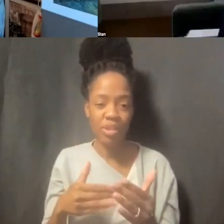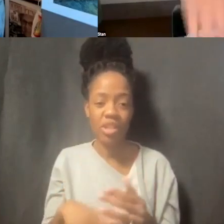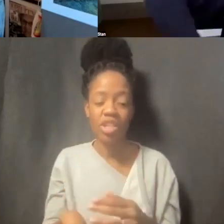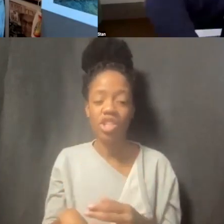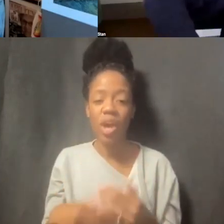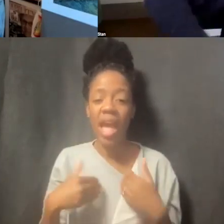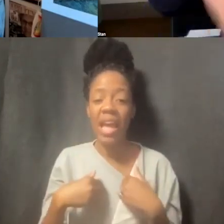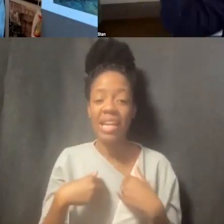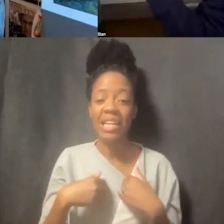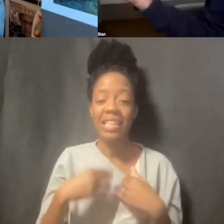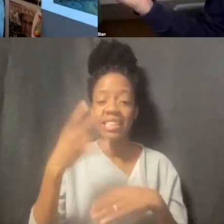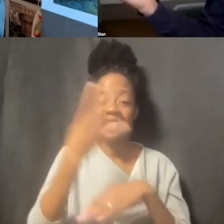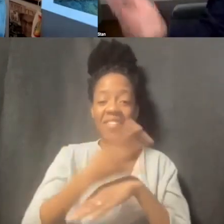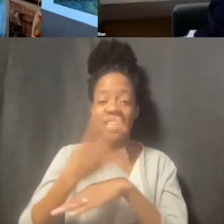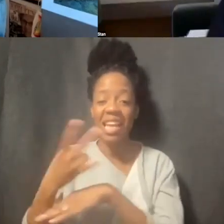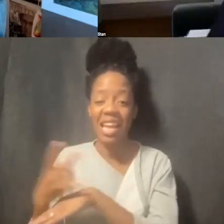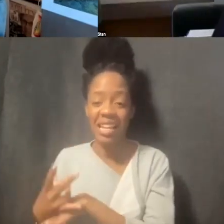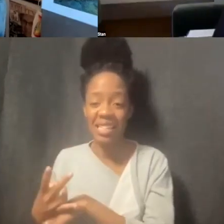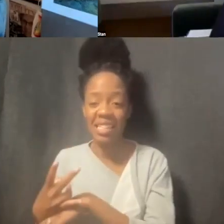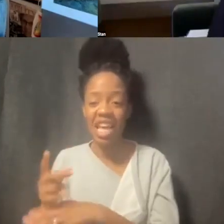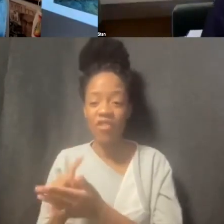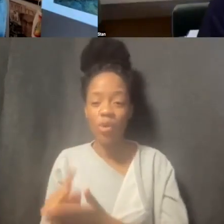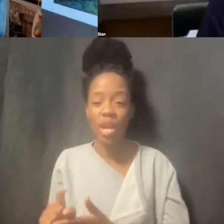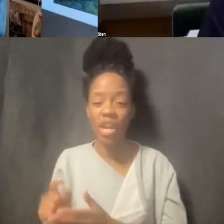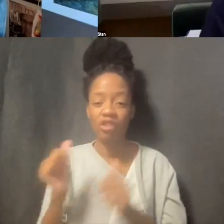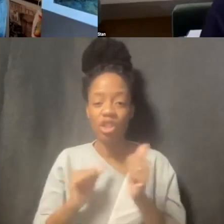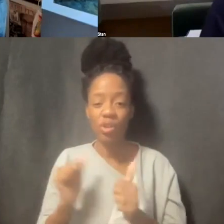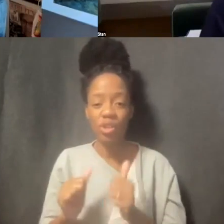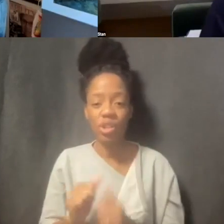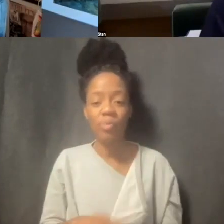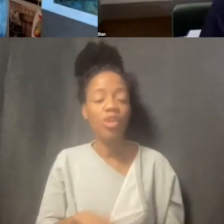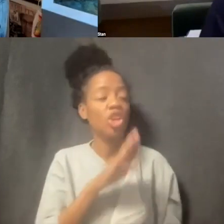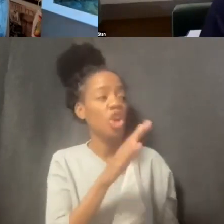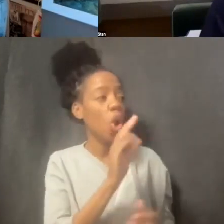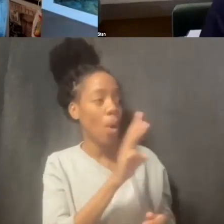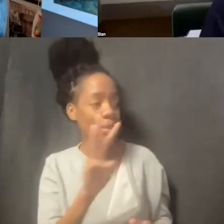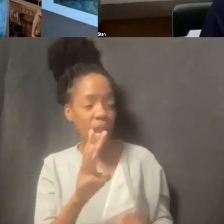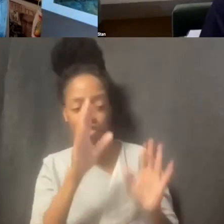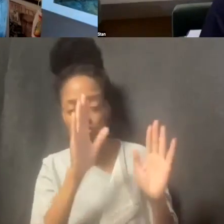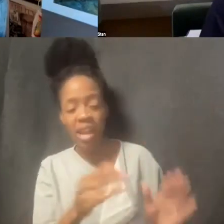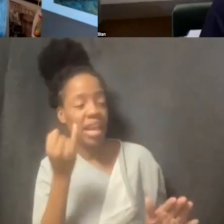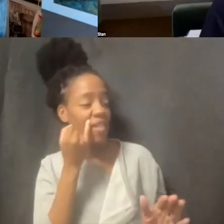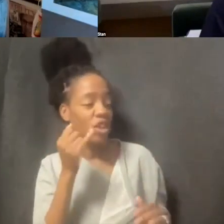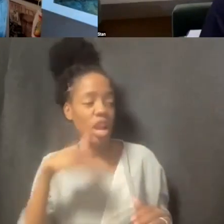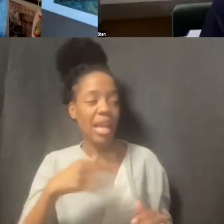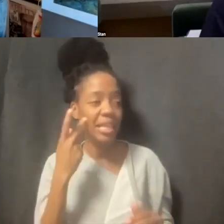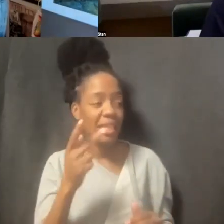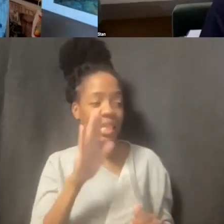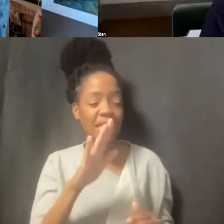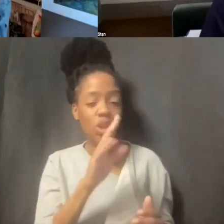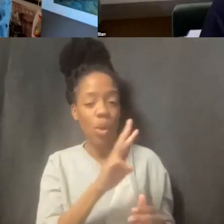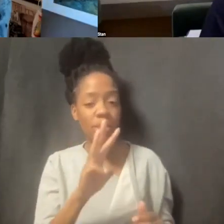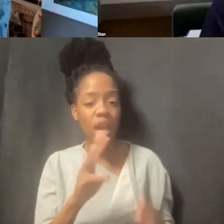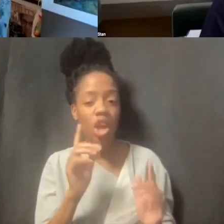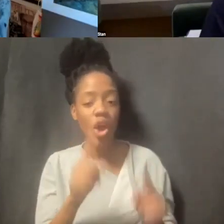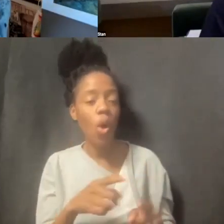shows. I love that, and I loved reading it. I mean, your website is great. If you haven't gone to Stan's website, go,